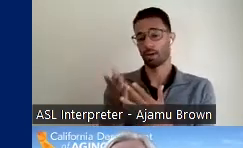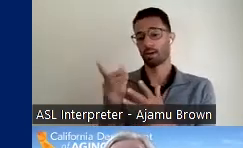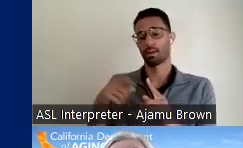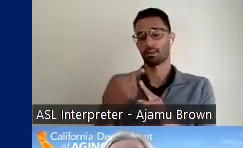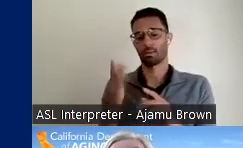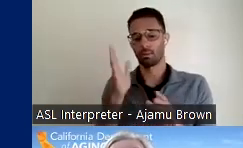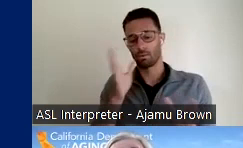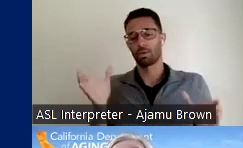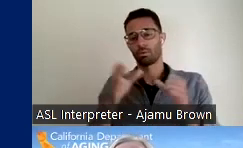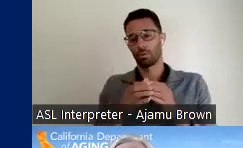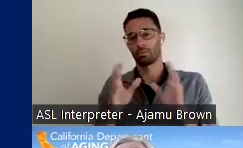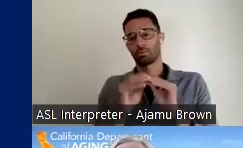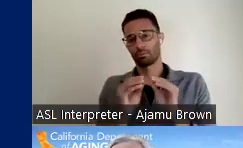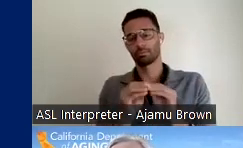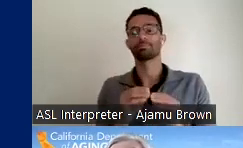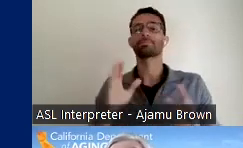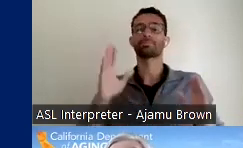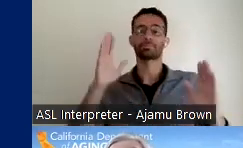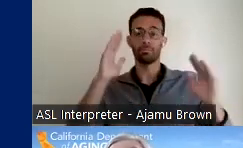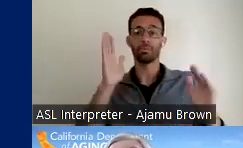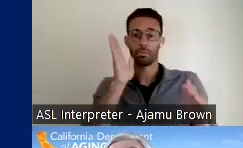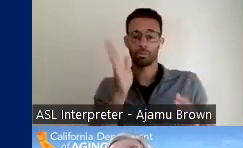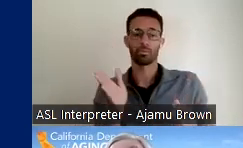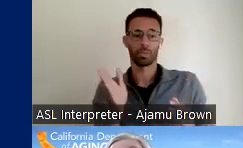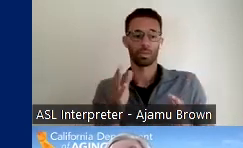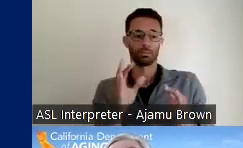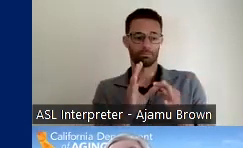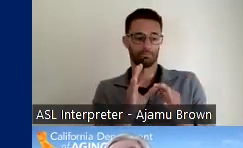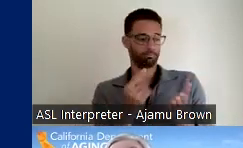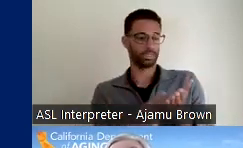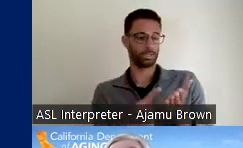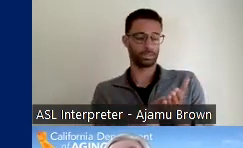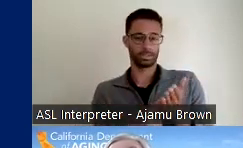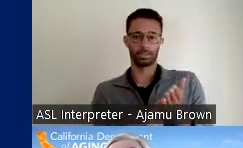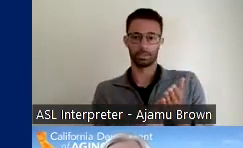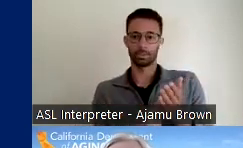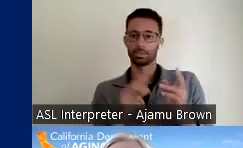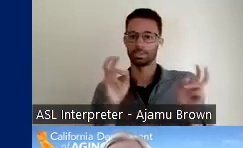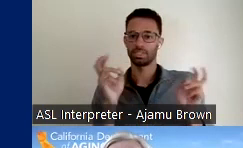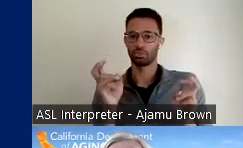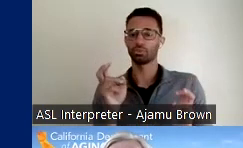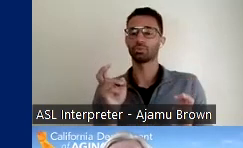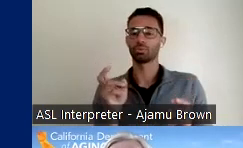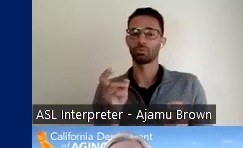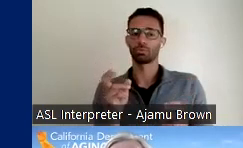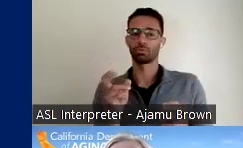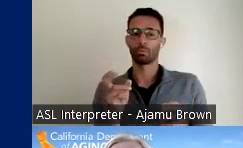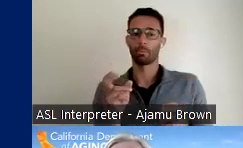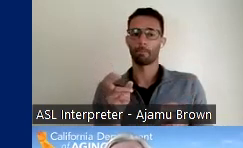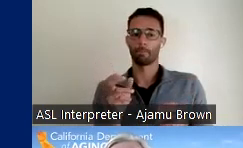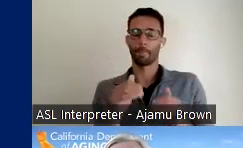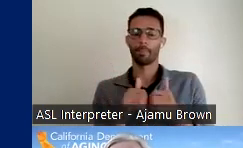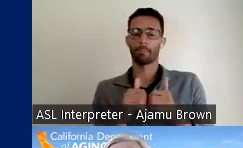the meeting, okay? and I hope you will bring up that issue like the last speaker and talk about how you're going to